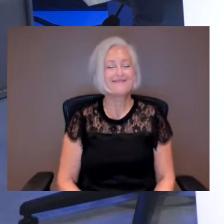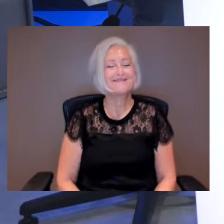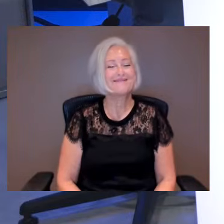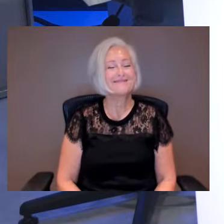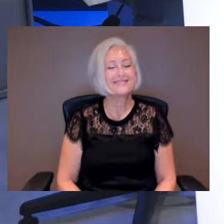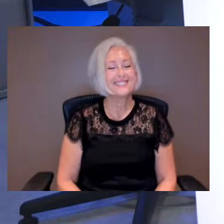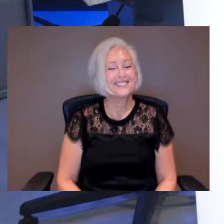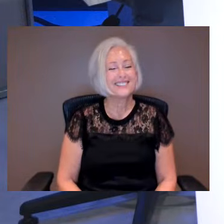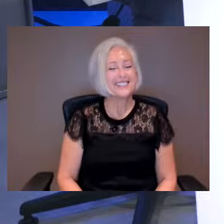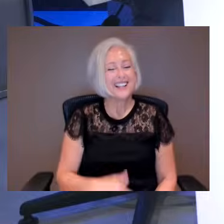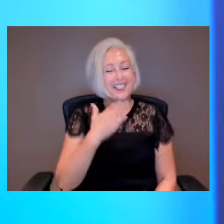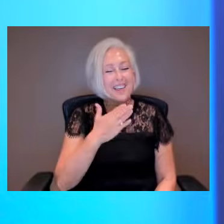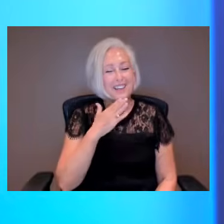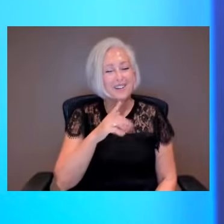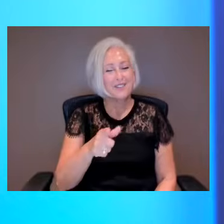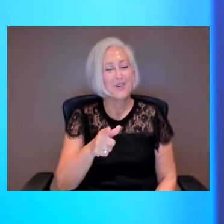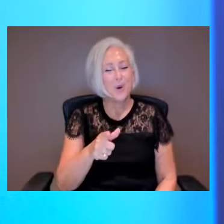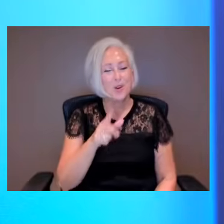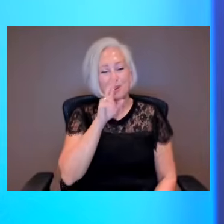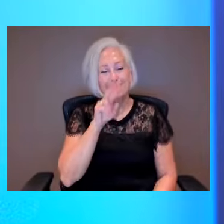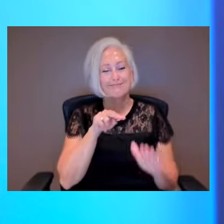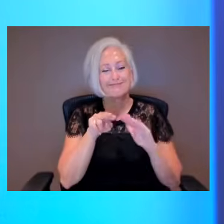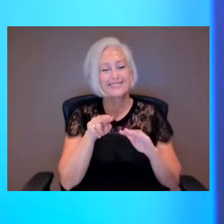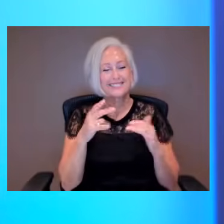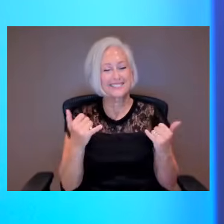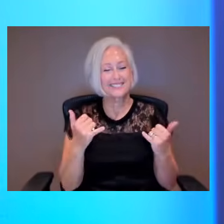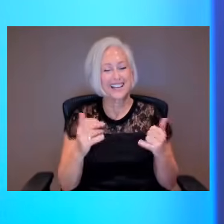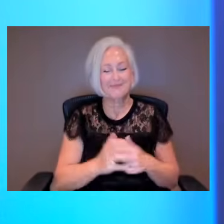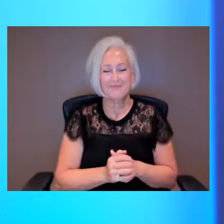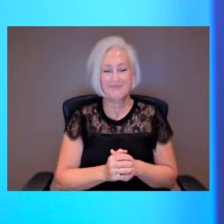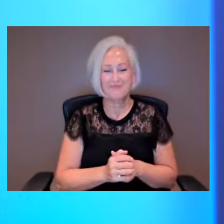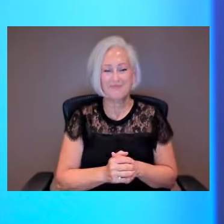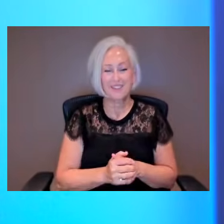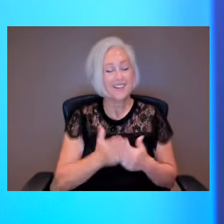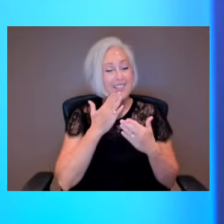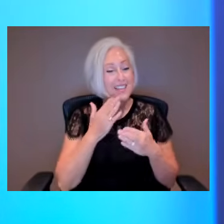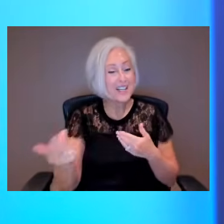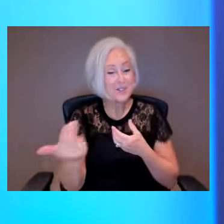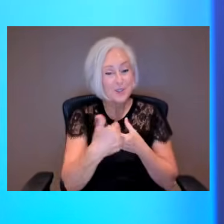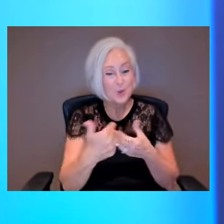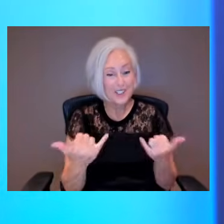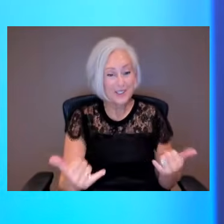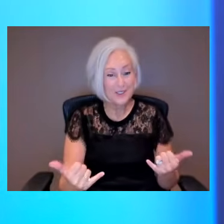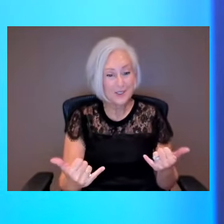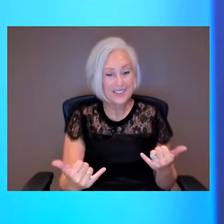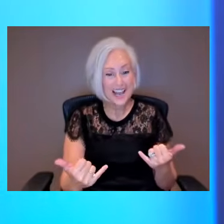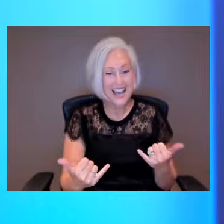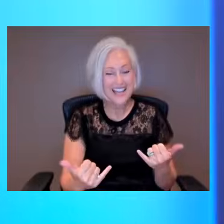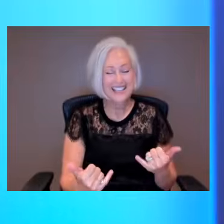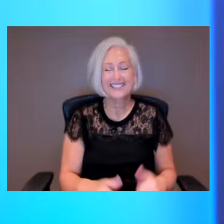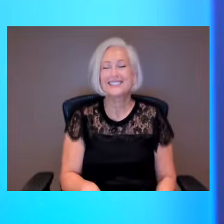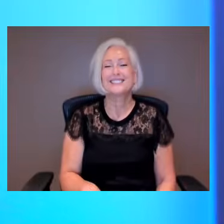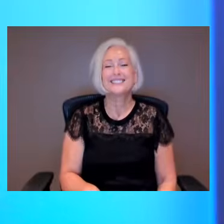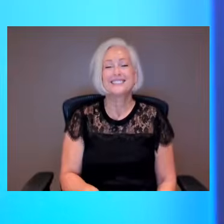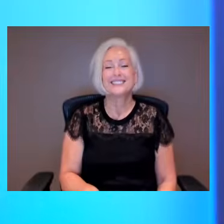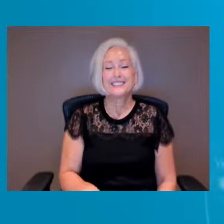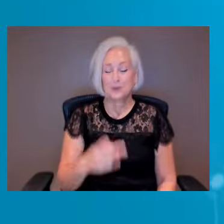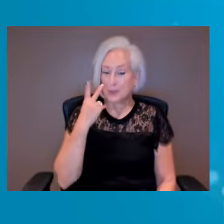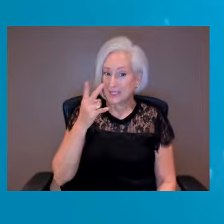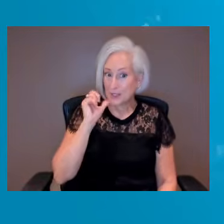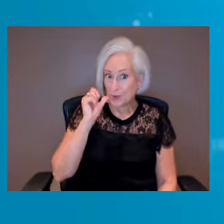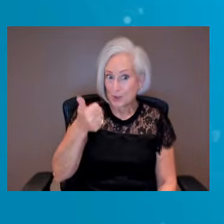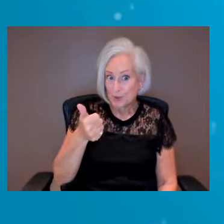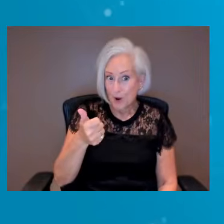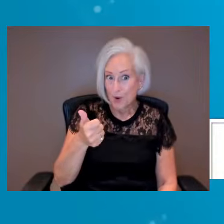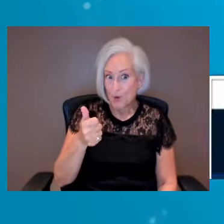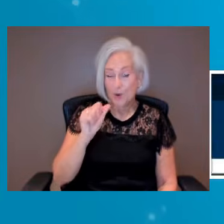insight today. Thank you to all of our guests for being with us. Thanks to our viewers for joining us today. We'll see you back here tomorrow. And tomorrow,